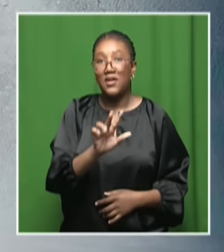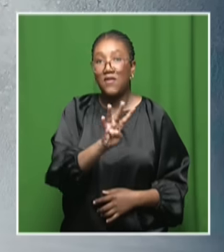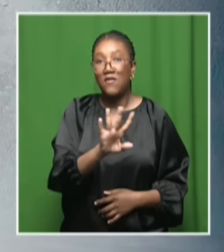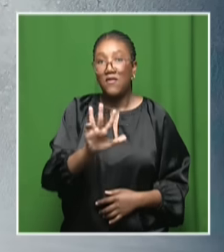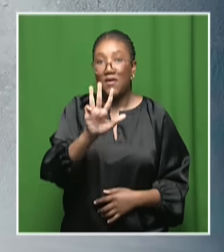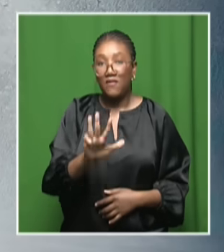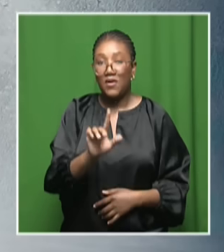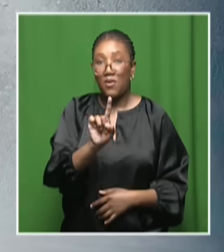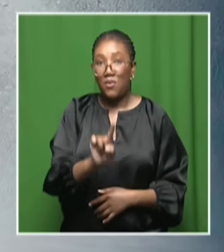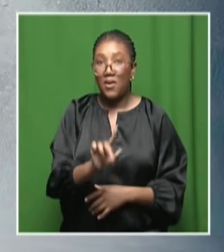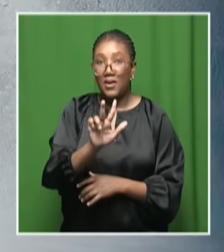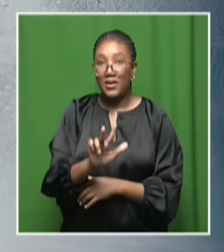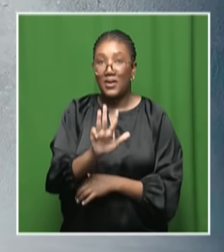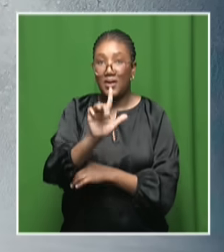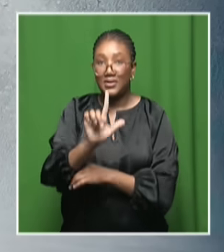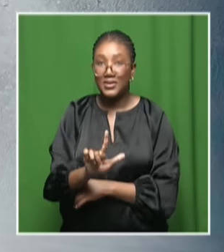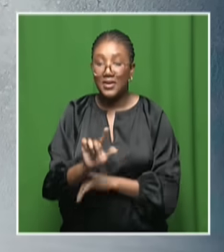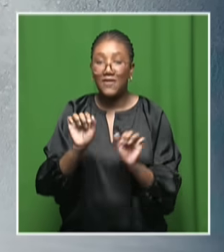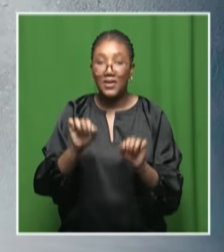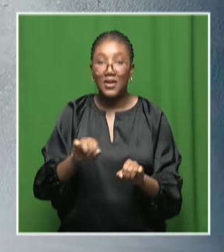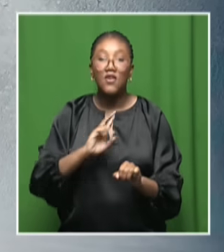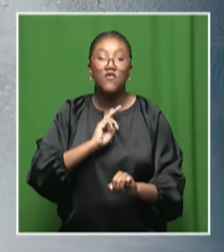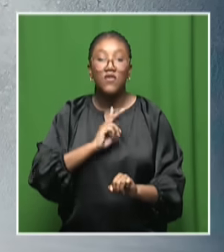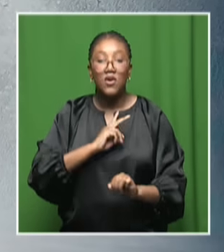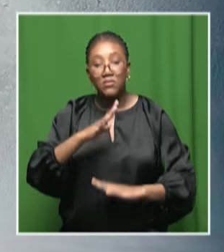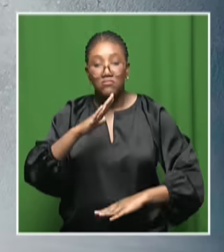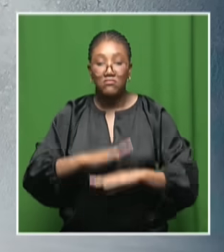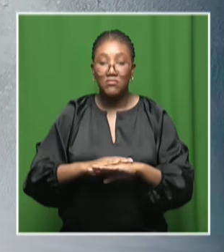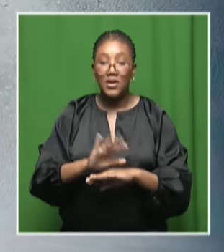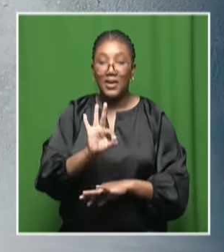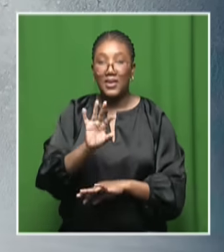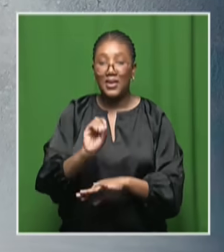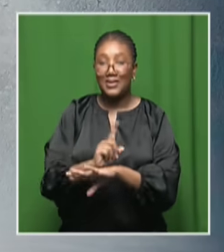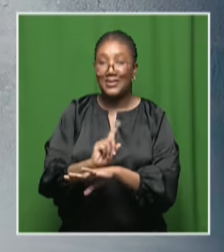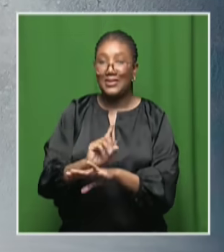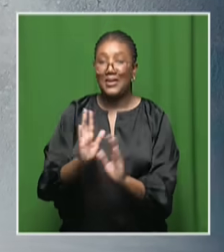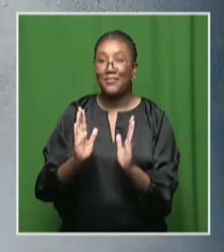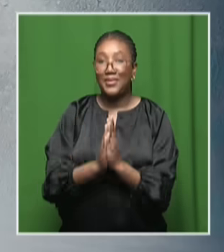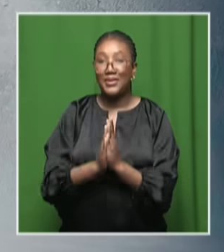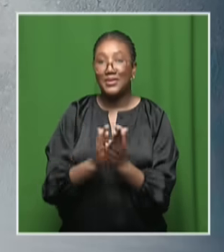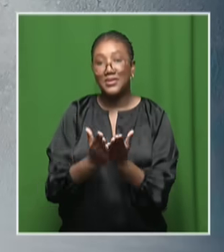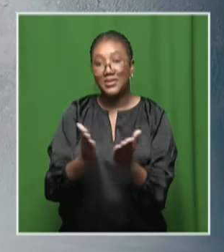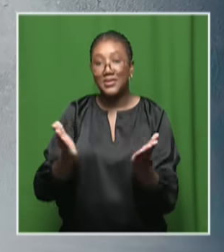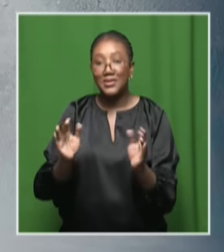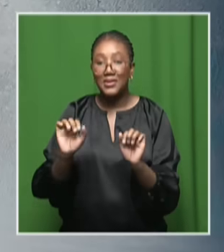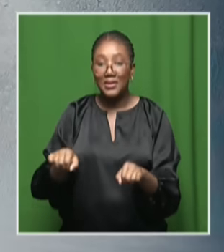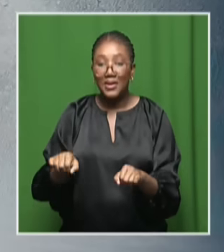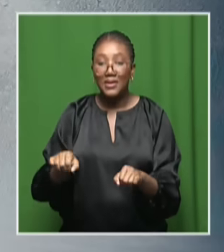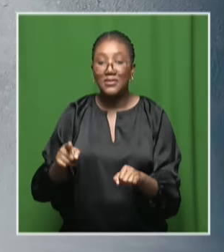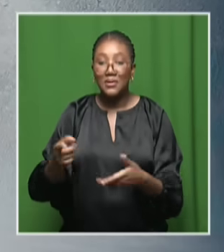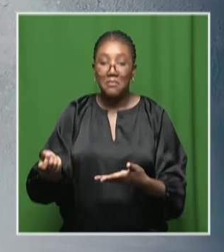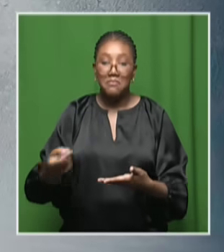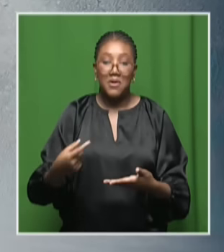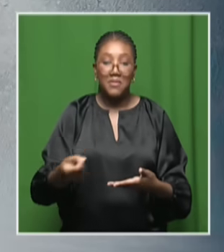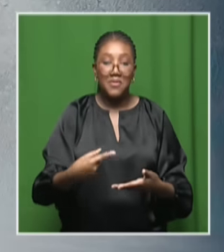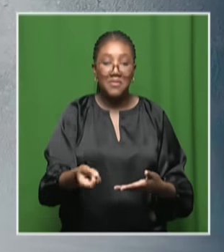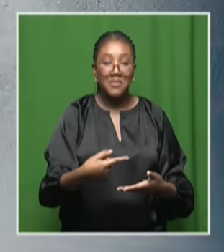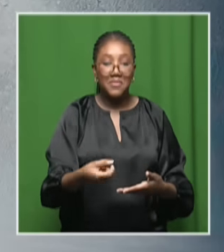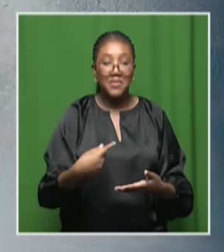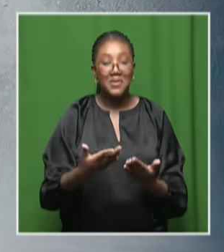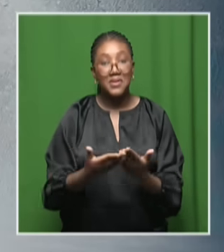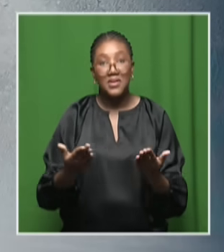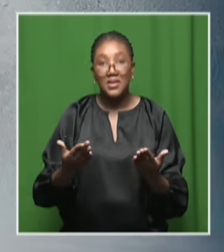459 1897. You're welcome to limit your voice notes to about 30 seconds or so. Looking forward to some of those sentiments as we measure up the pros